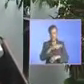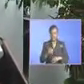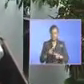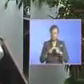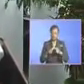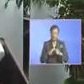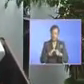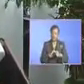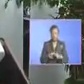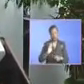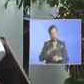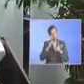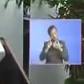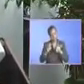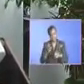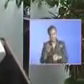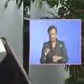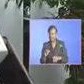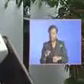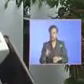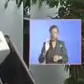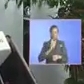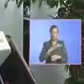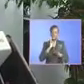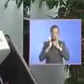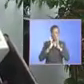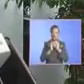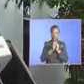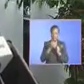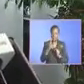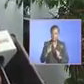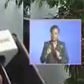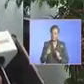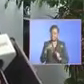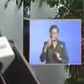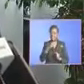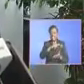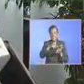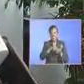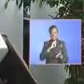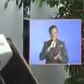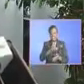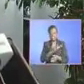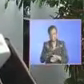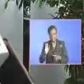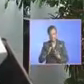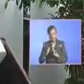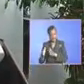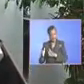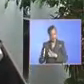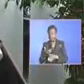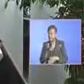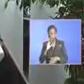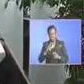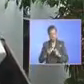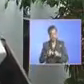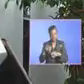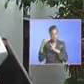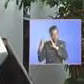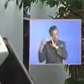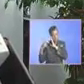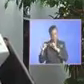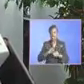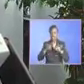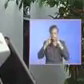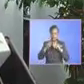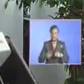questioned them. We've talked to them. They say this is their plan. Other than me stepping in and taking over day-to-day running of the hotel, which I have no intention of doing, I must rely